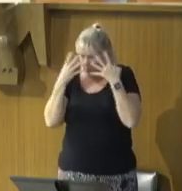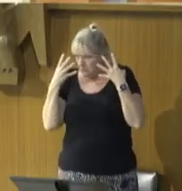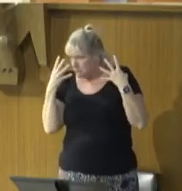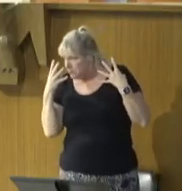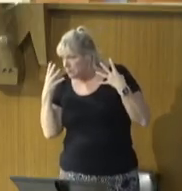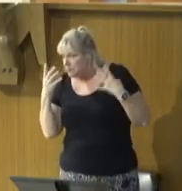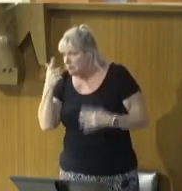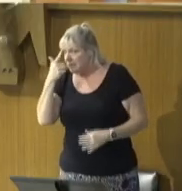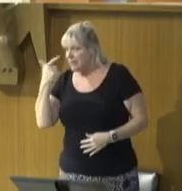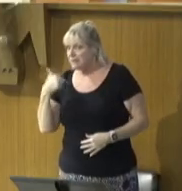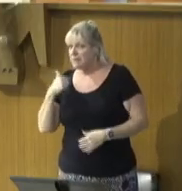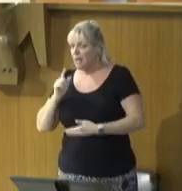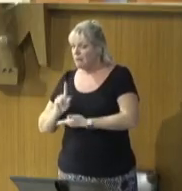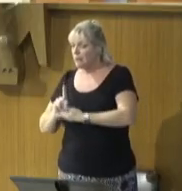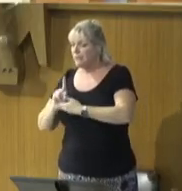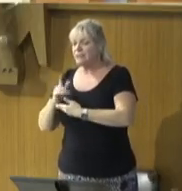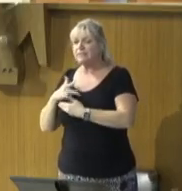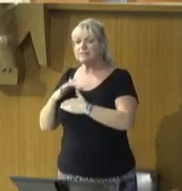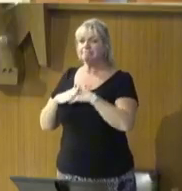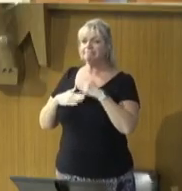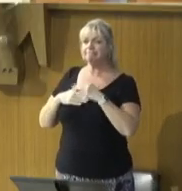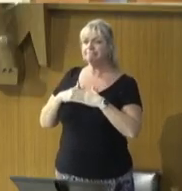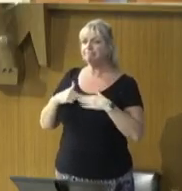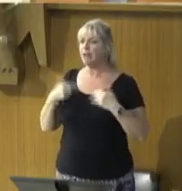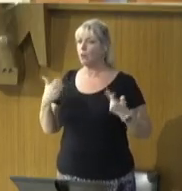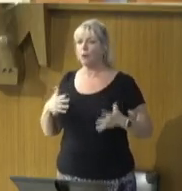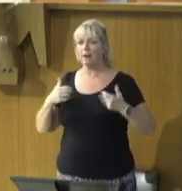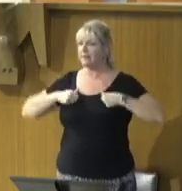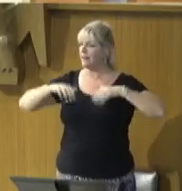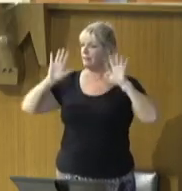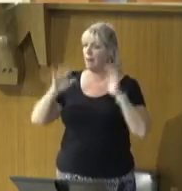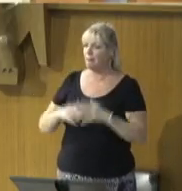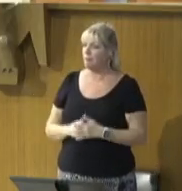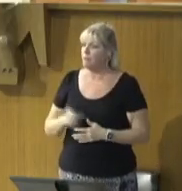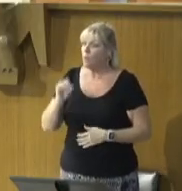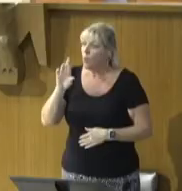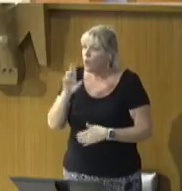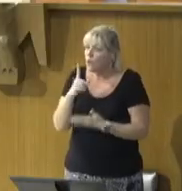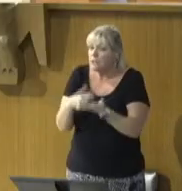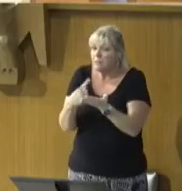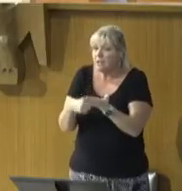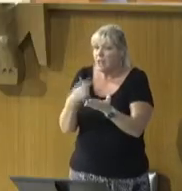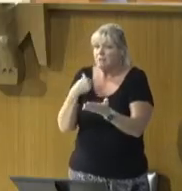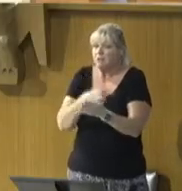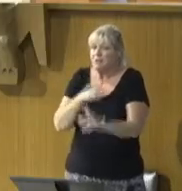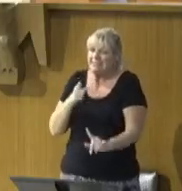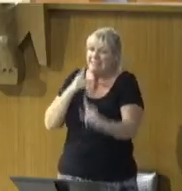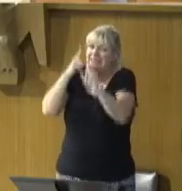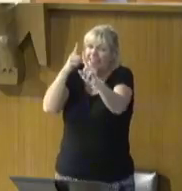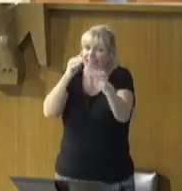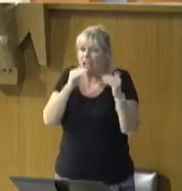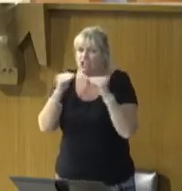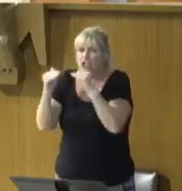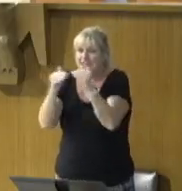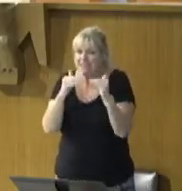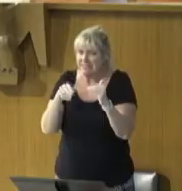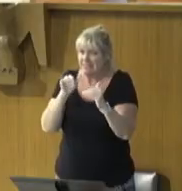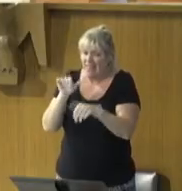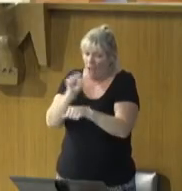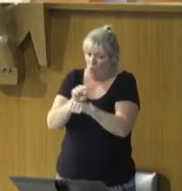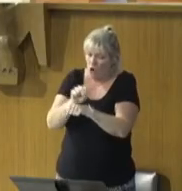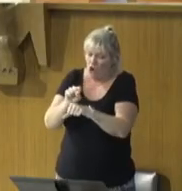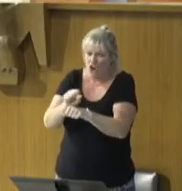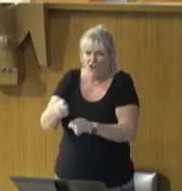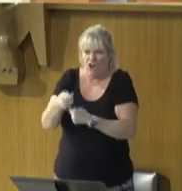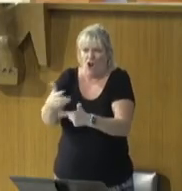of our privilege seem too nice to give up. Or sometimes our work for justice creates the same violence that we're trying